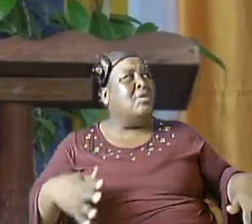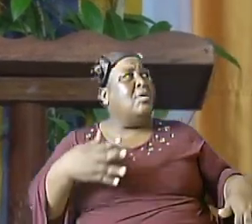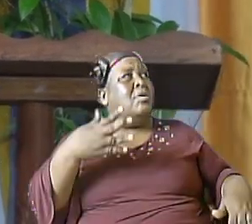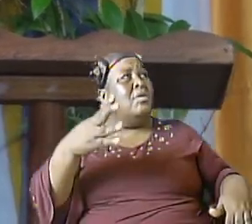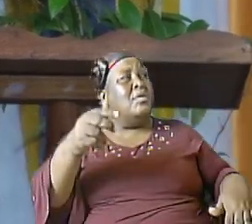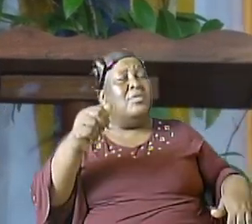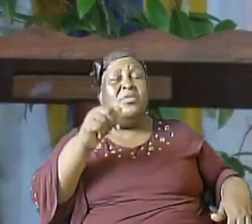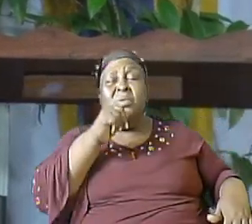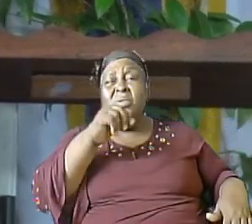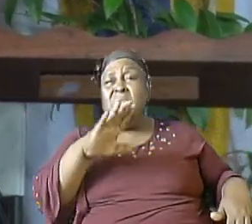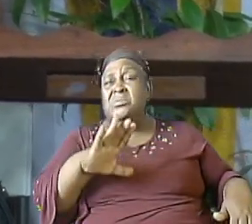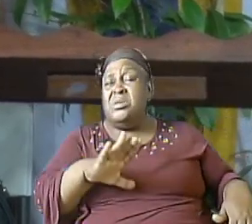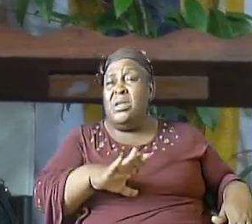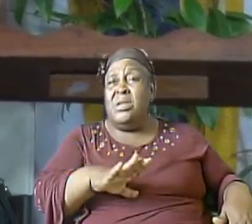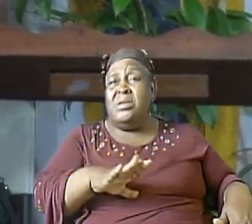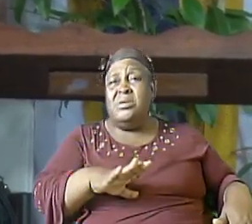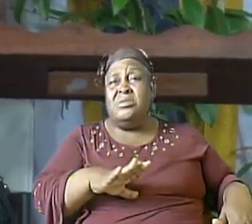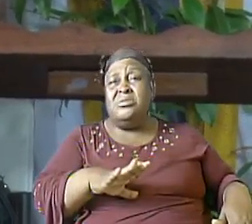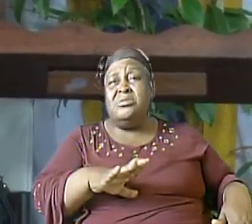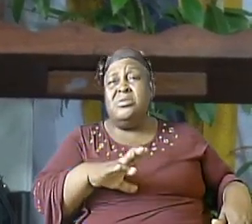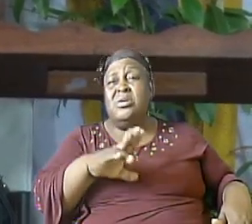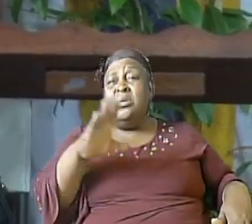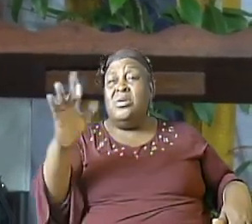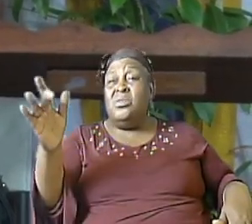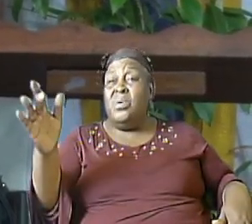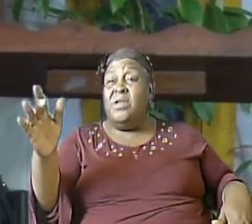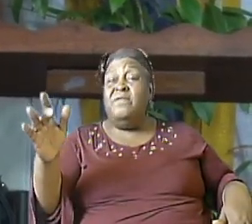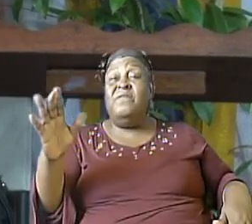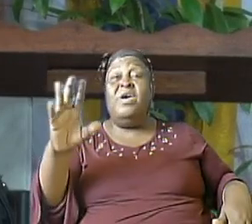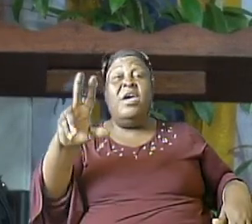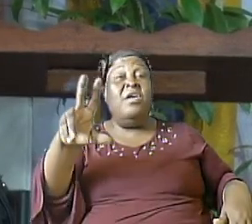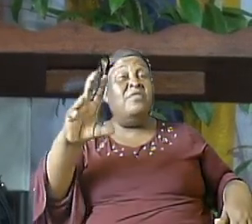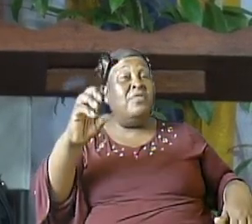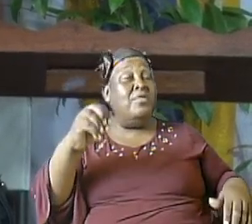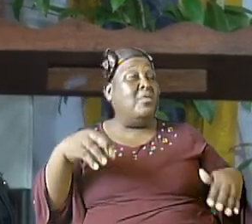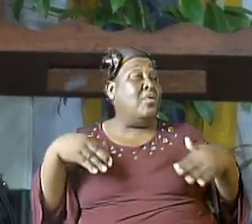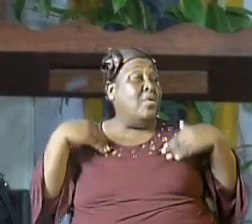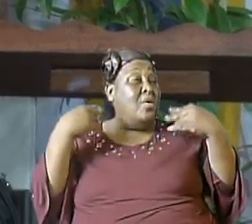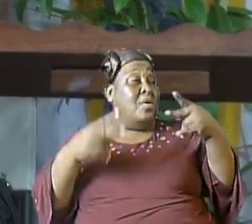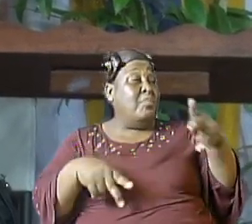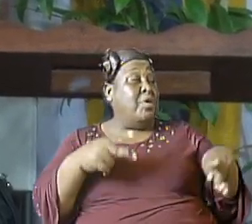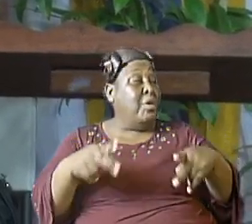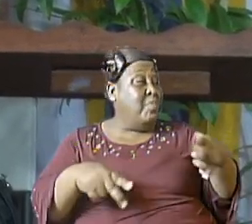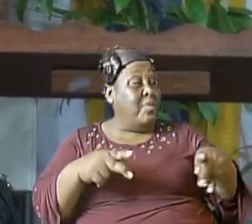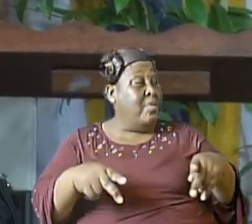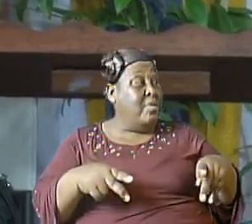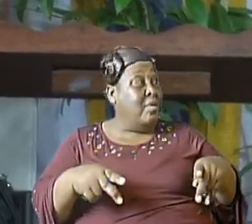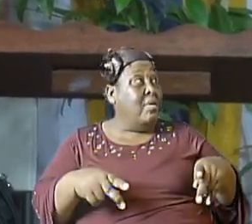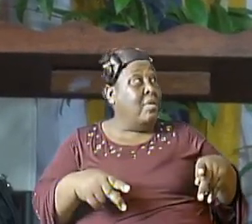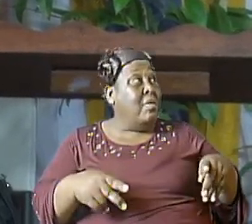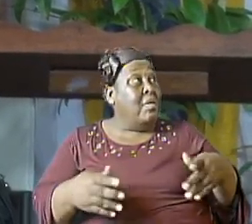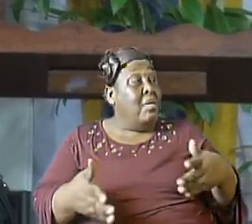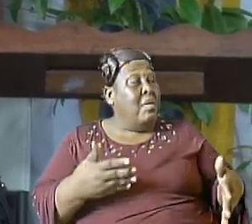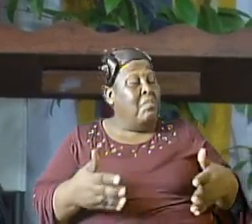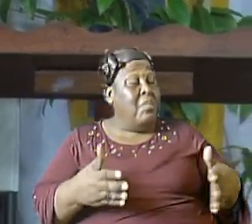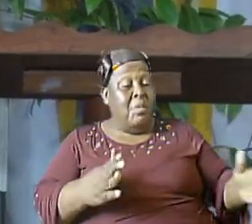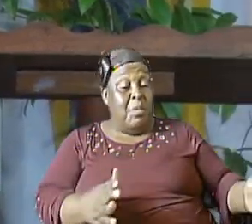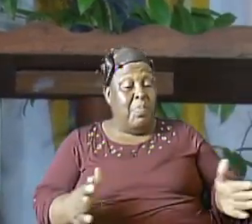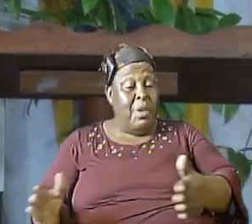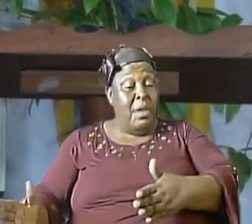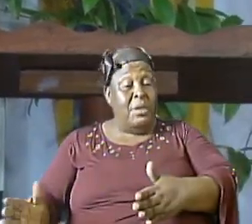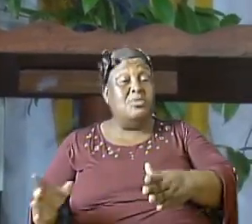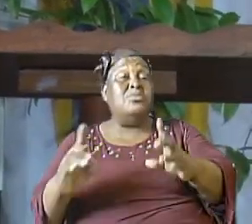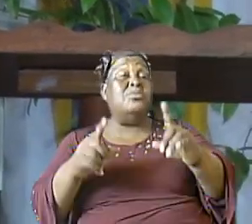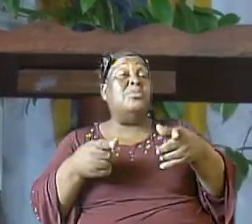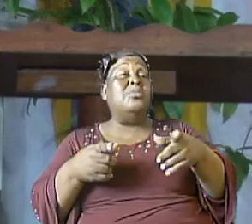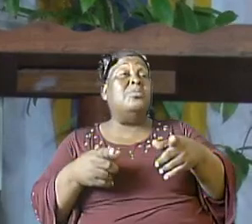are no more than 25, 30, they are about. They are young people. And somebody in the congregation today might be planning. I don't know where you're planning